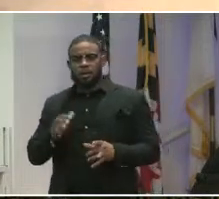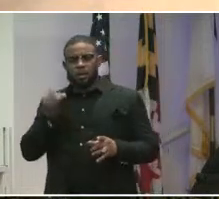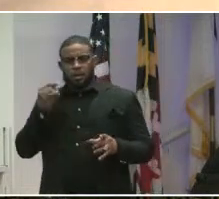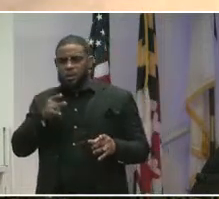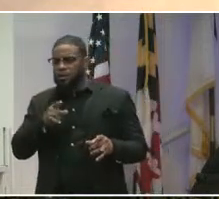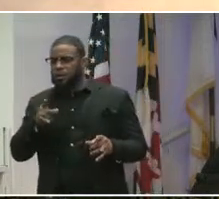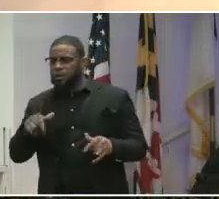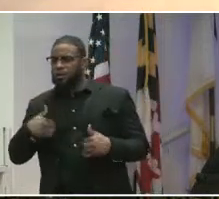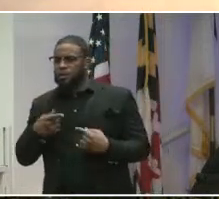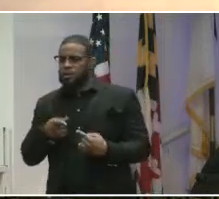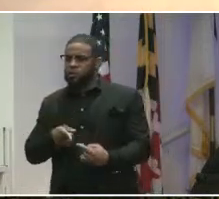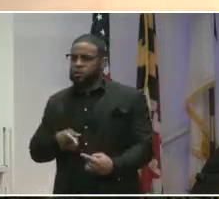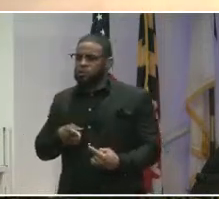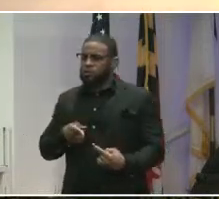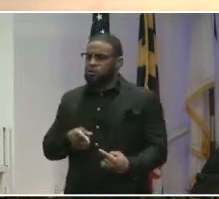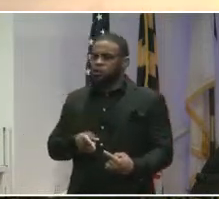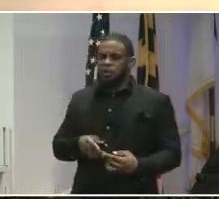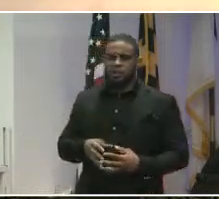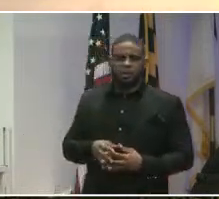If you've been struggling